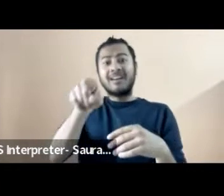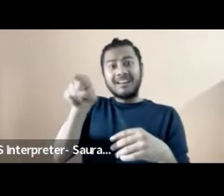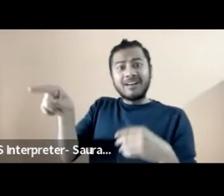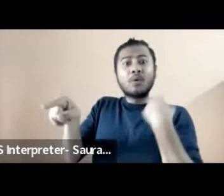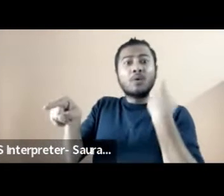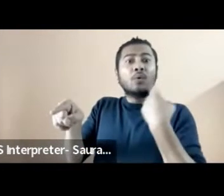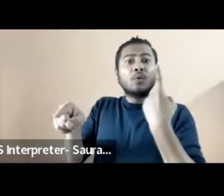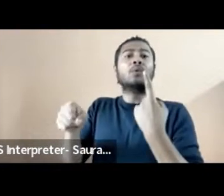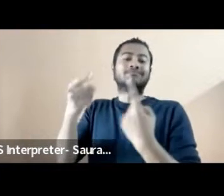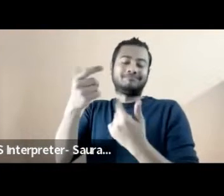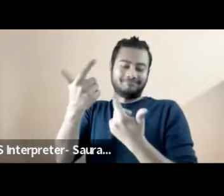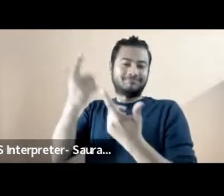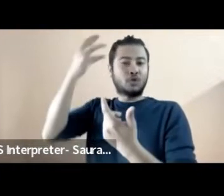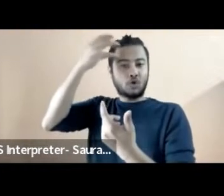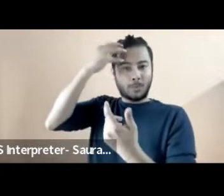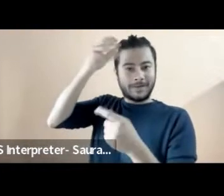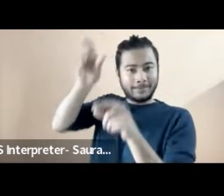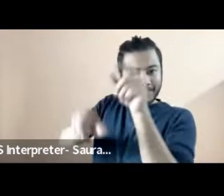policymakers,